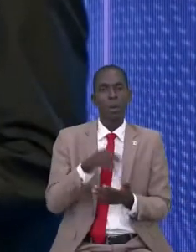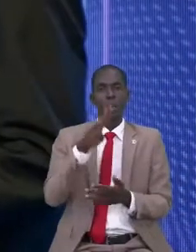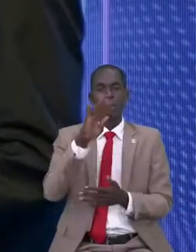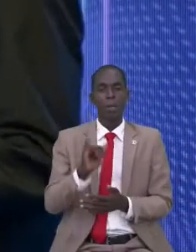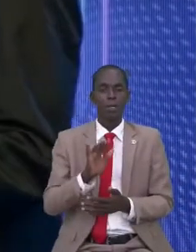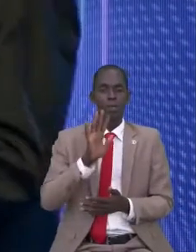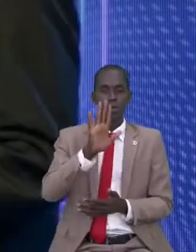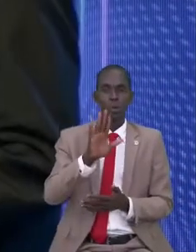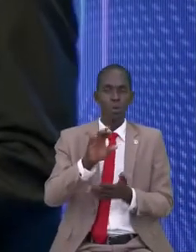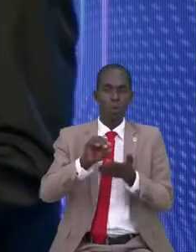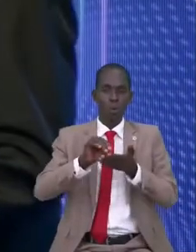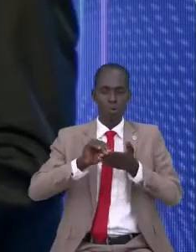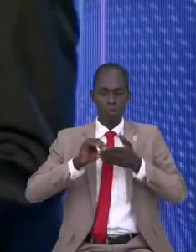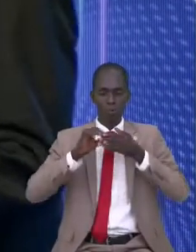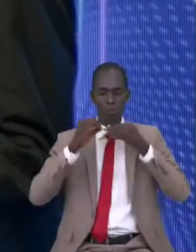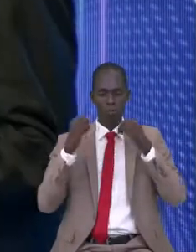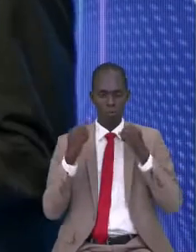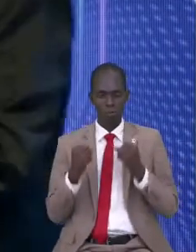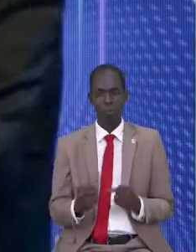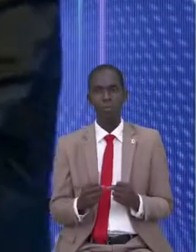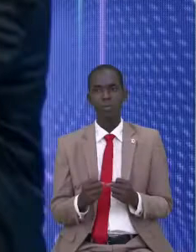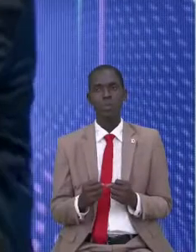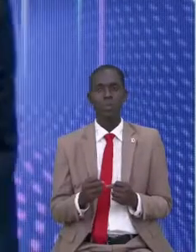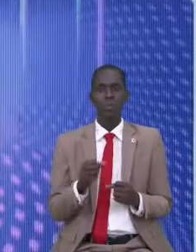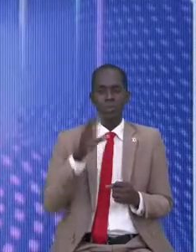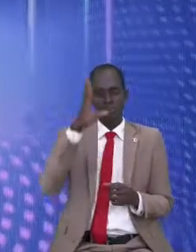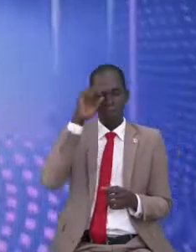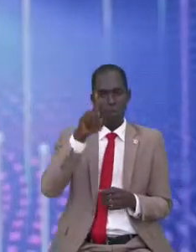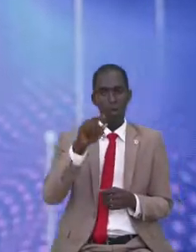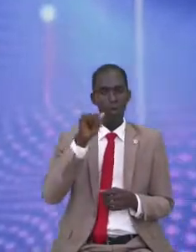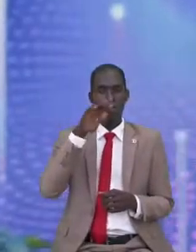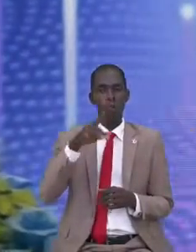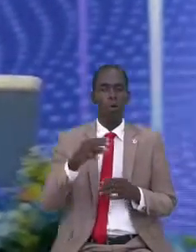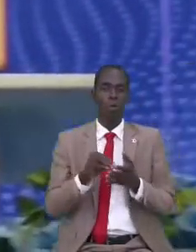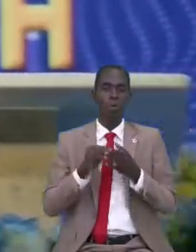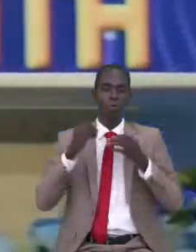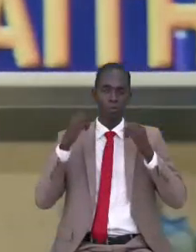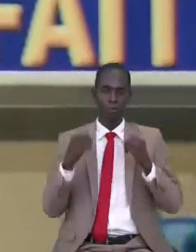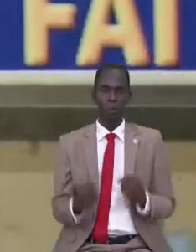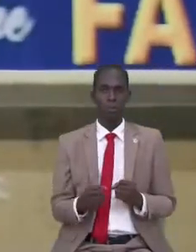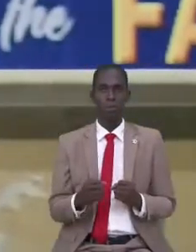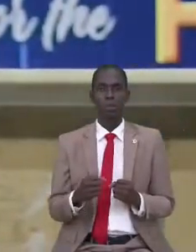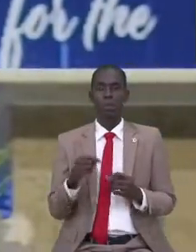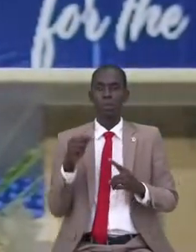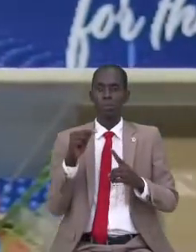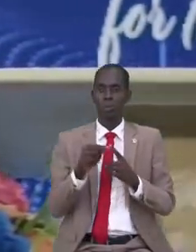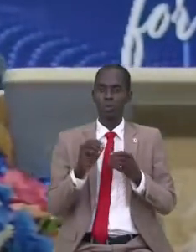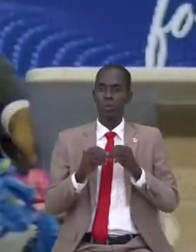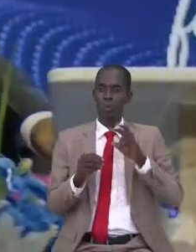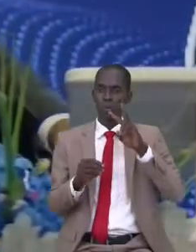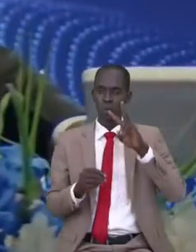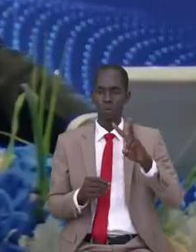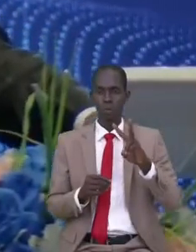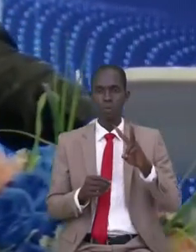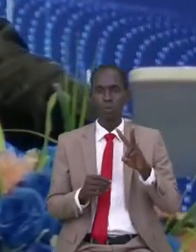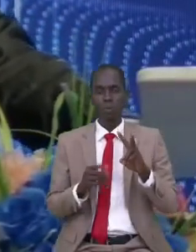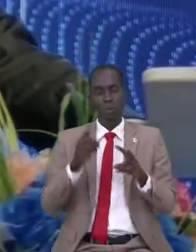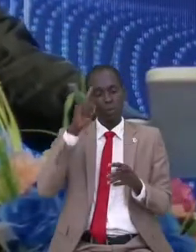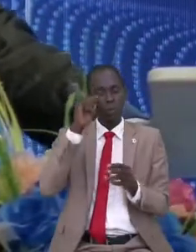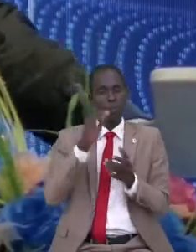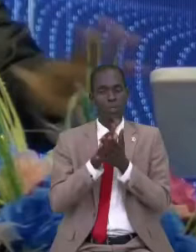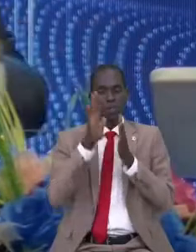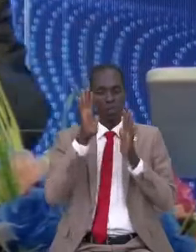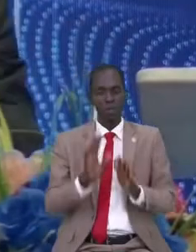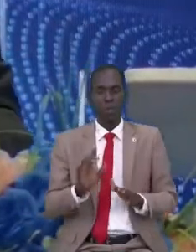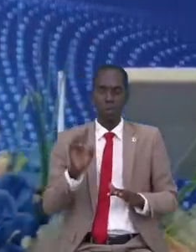by his own, our own backbone. Point number three, believers only